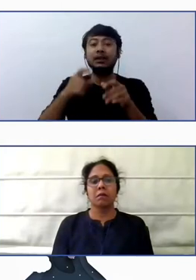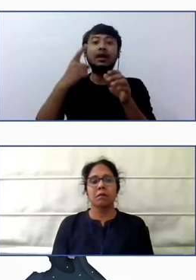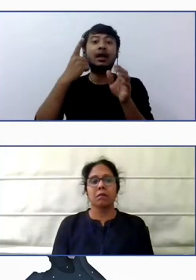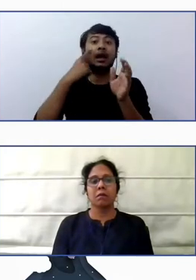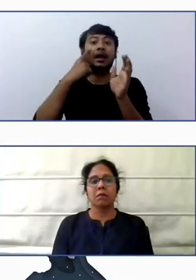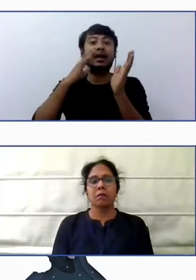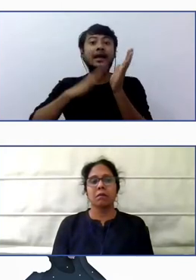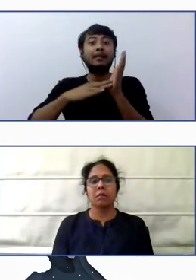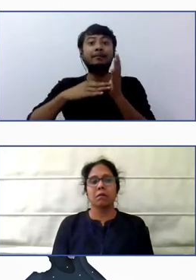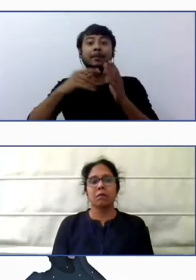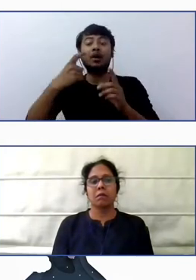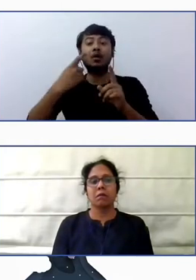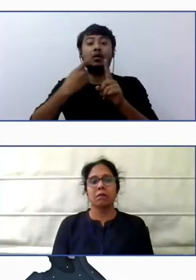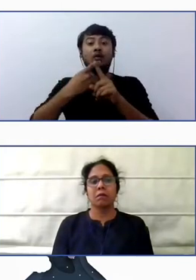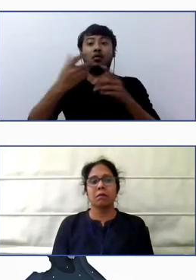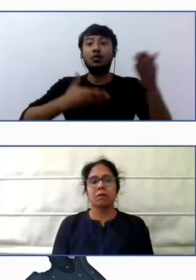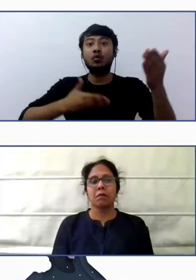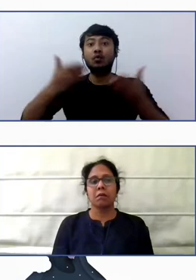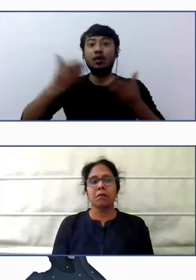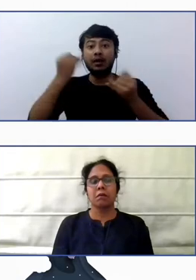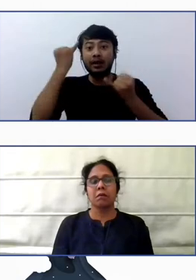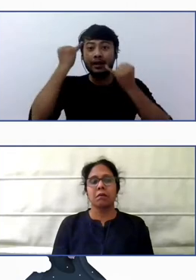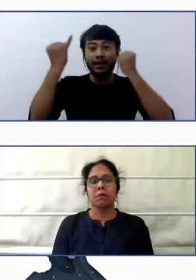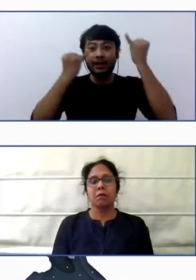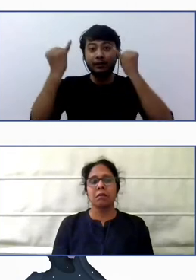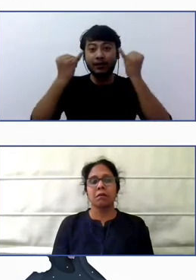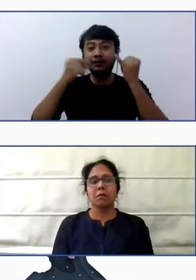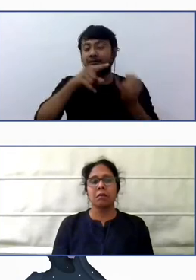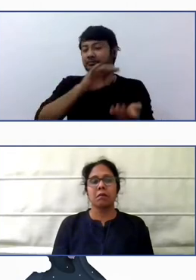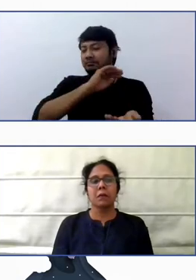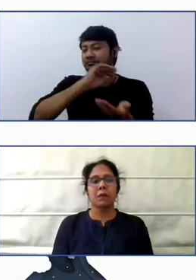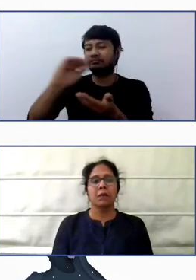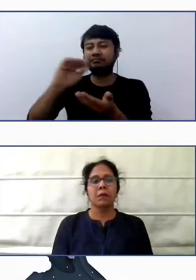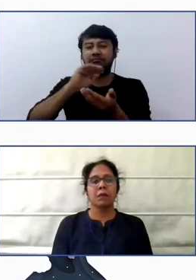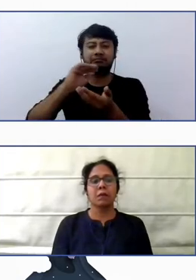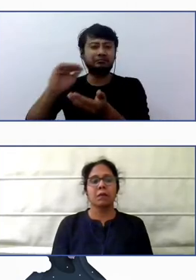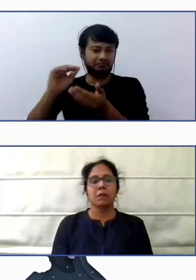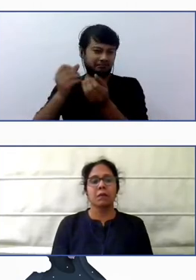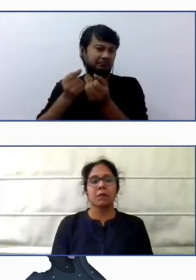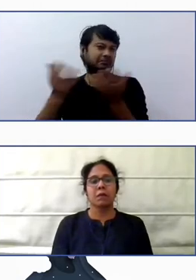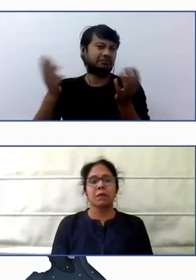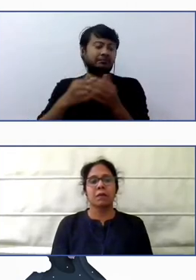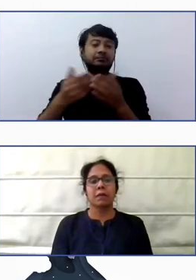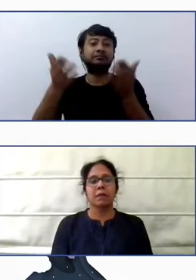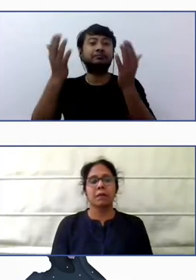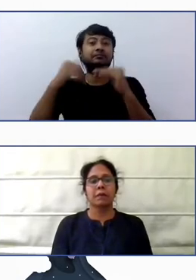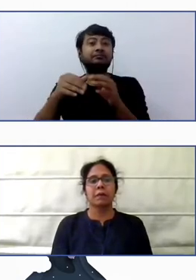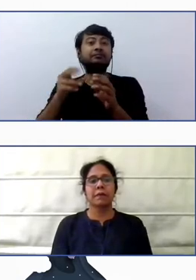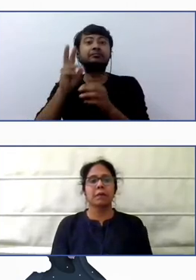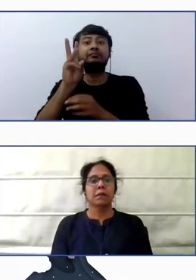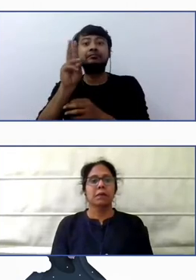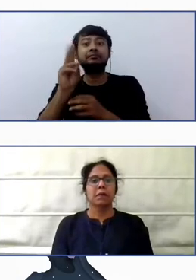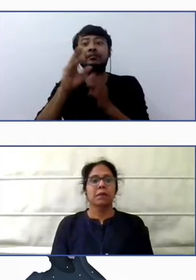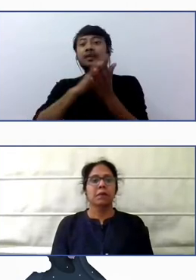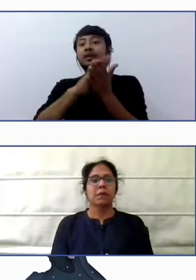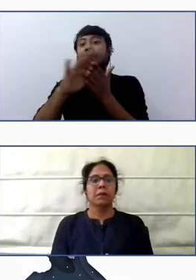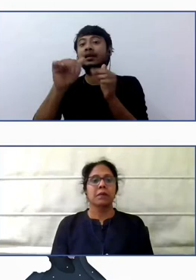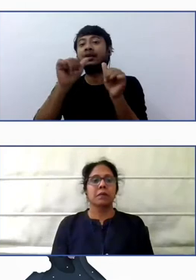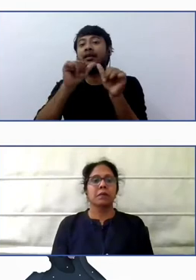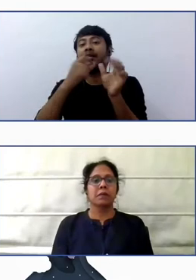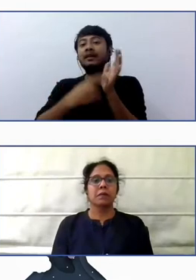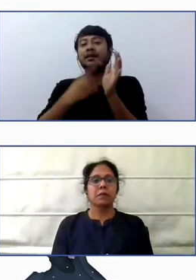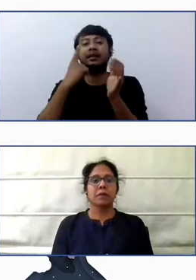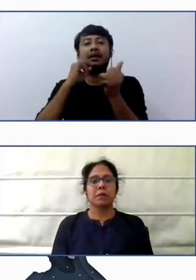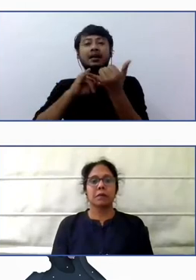Park. Great to have you here, Prarthana. Welcome. Harish. Harish Hande is a social entrepreneur. He co-founded